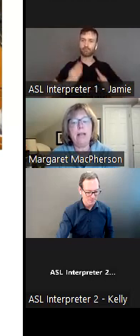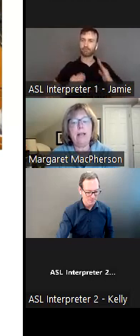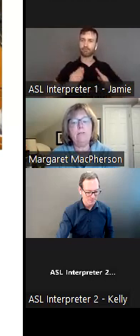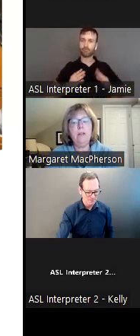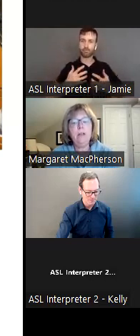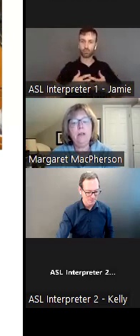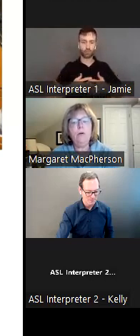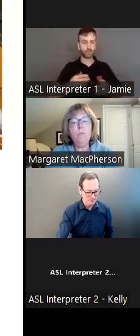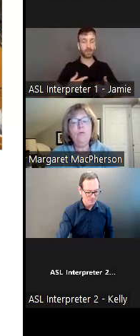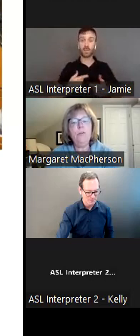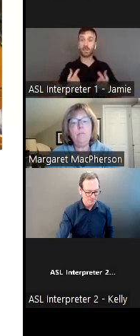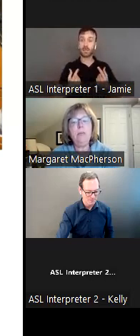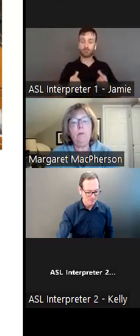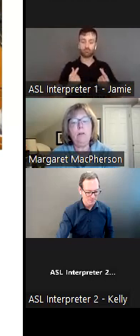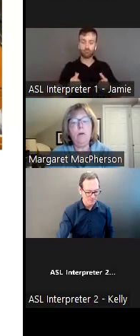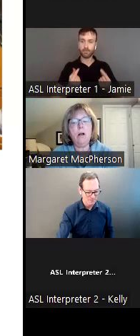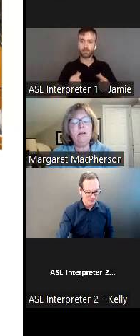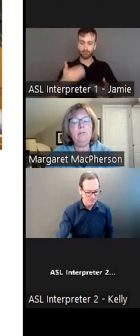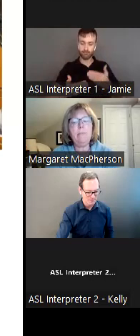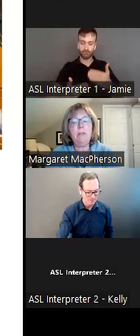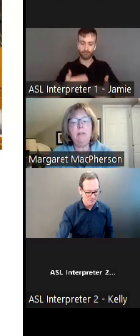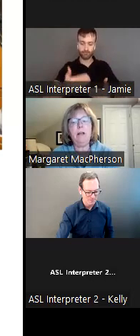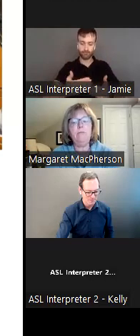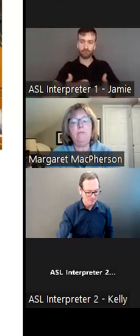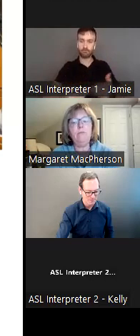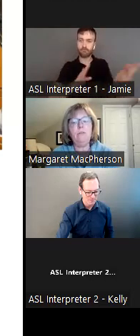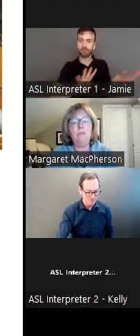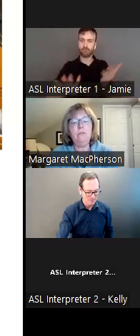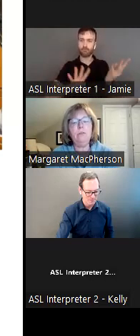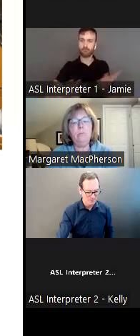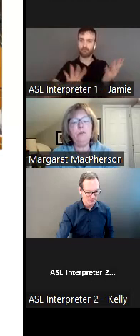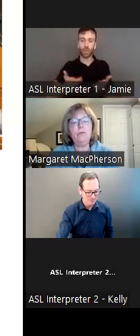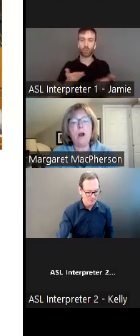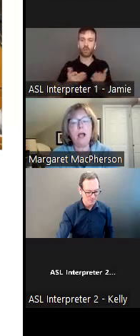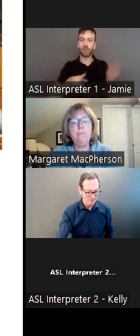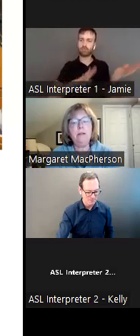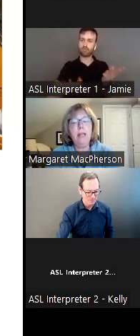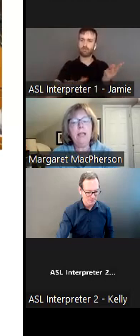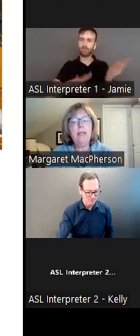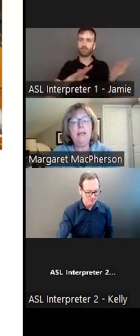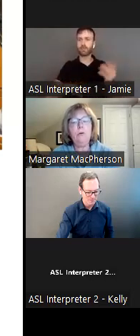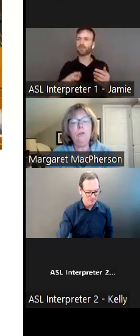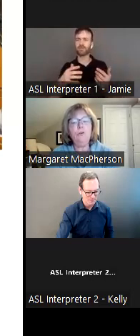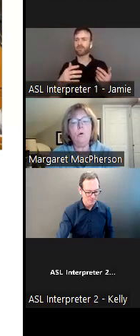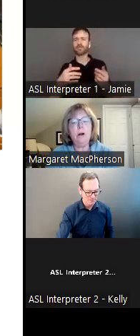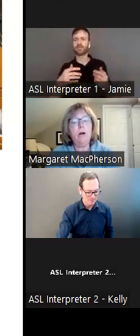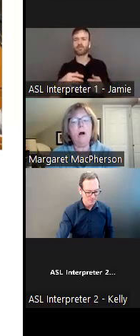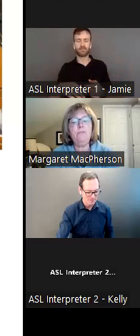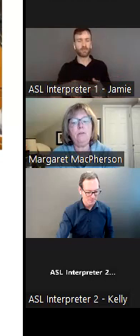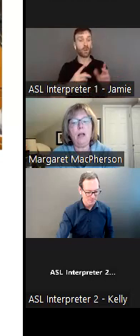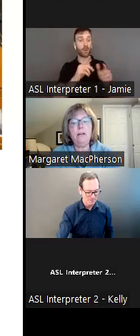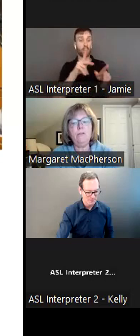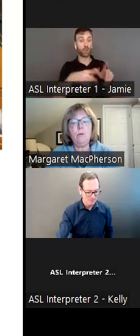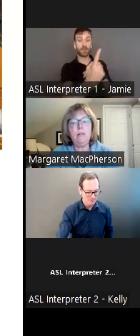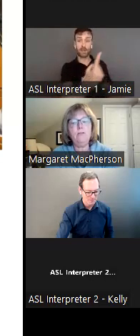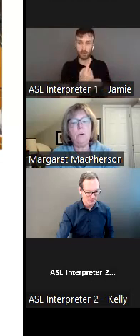to the next, moving people along an assembly line of services that are prescribed and in and out the door and off